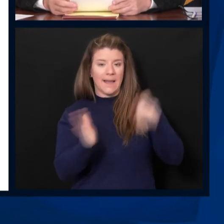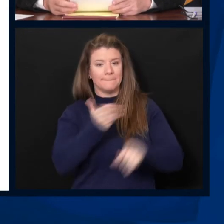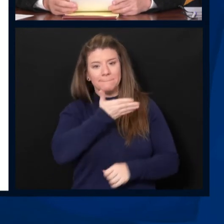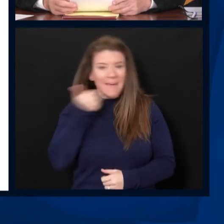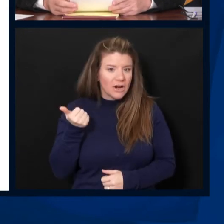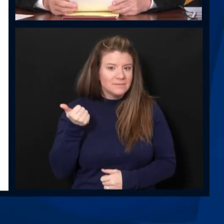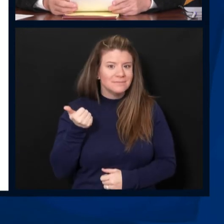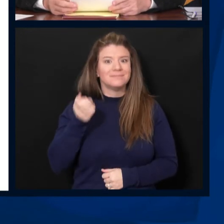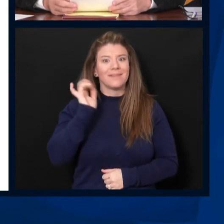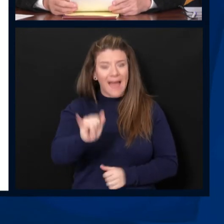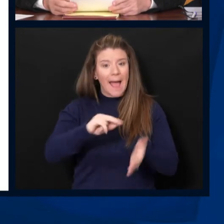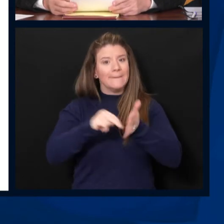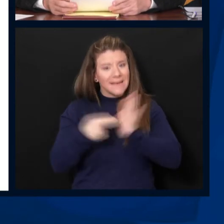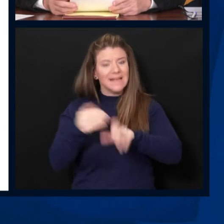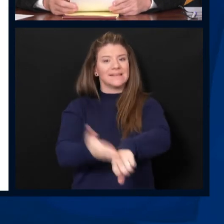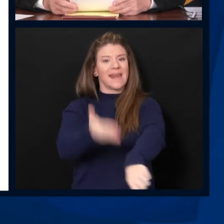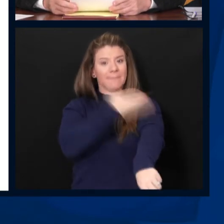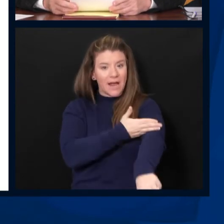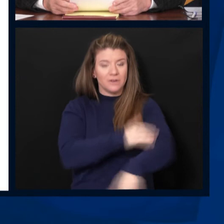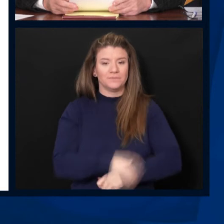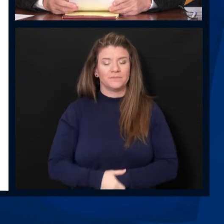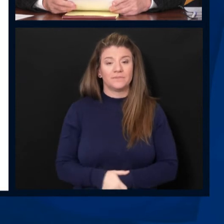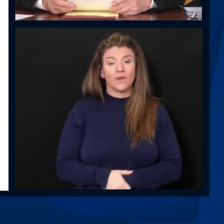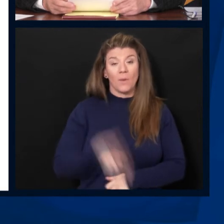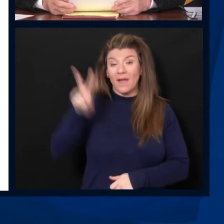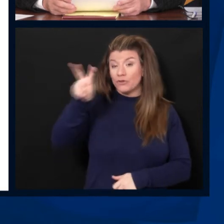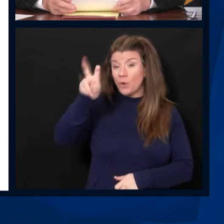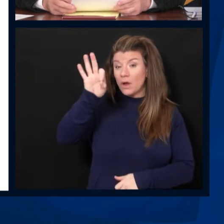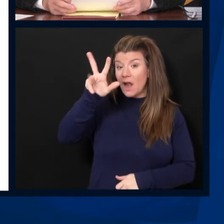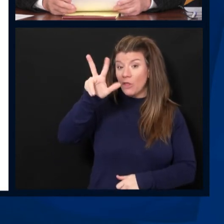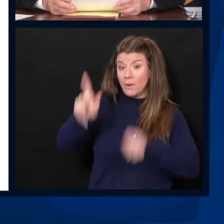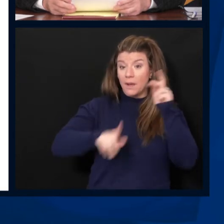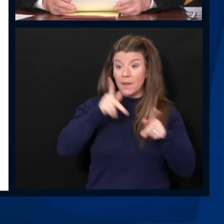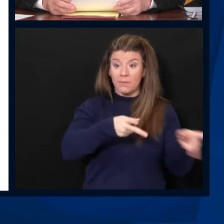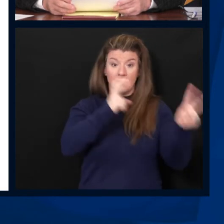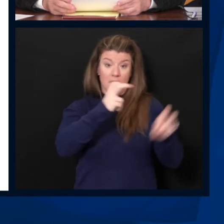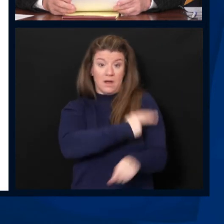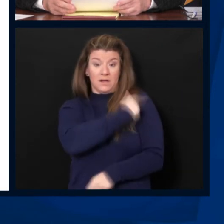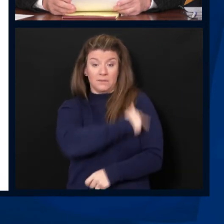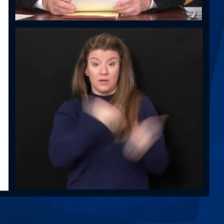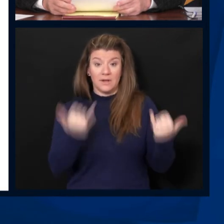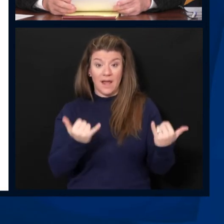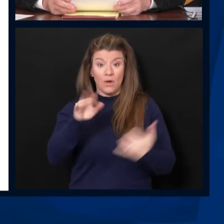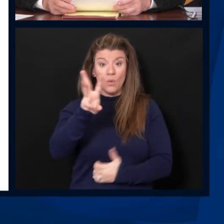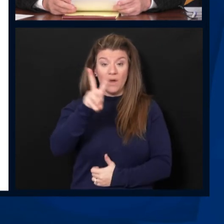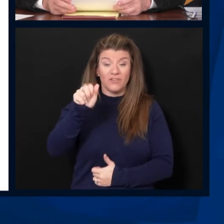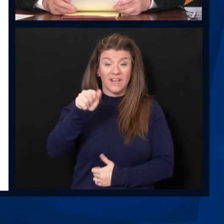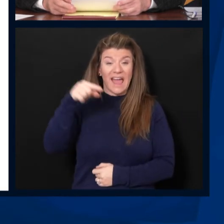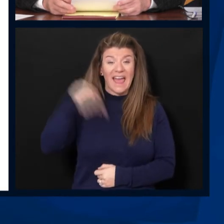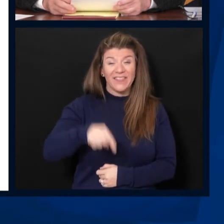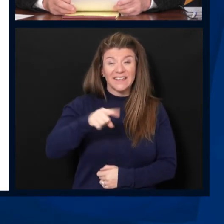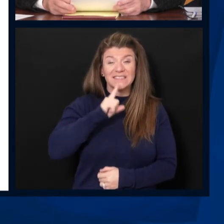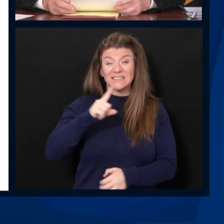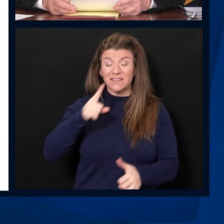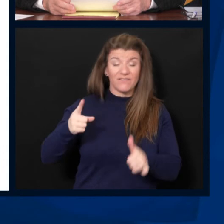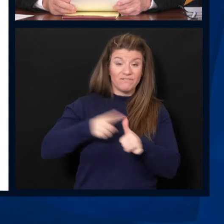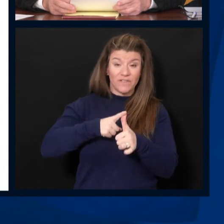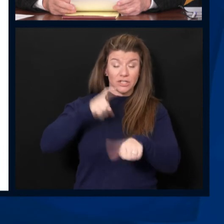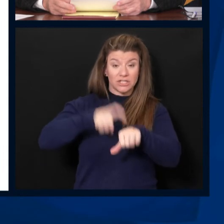better. We have 293 people that are hospitalized in West Virginia. This is the first